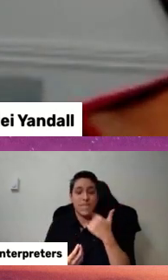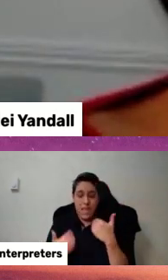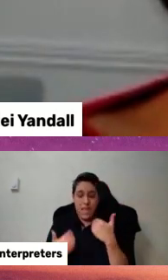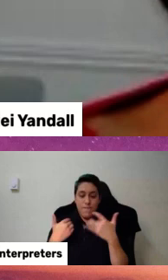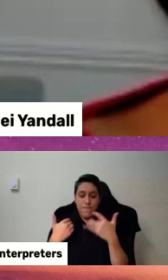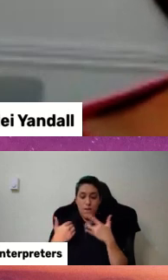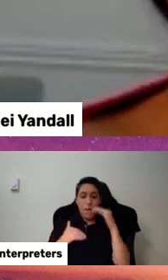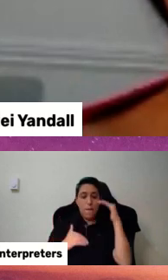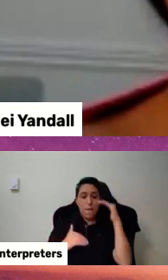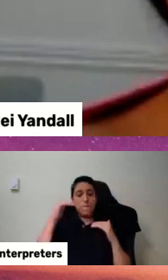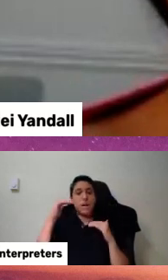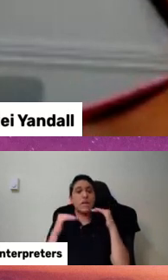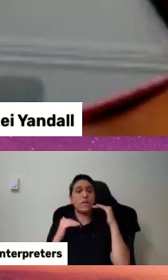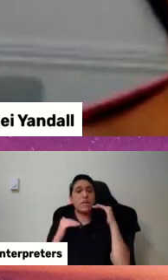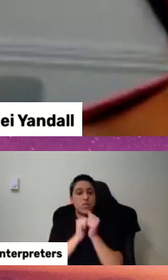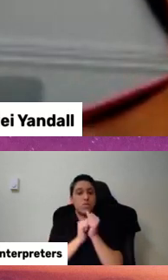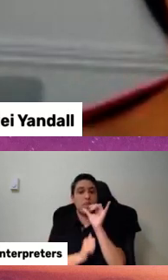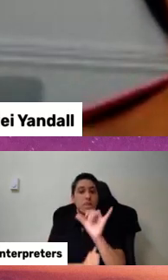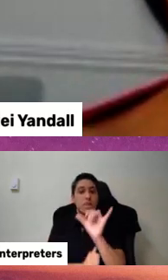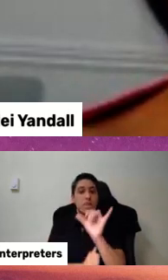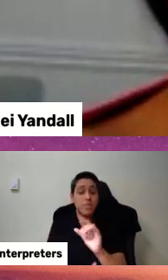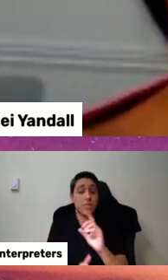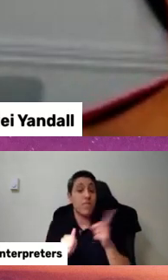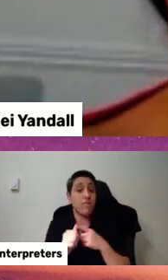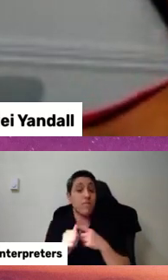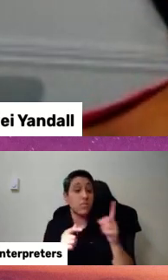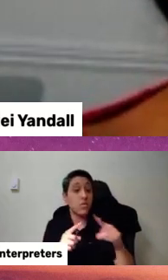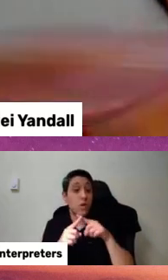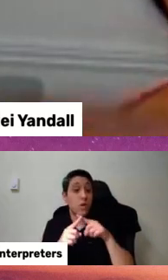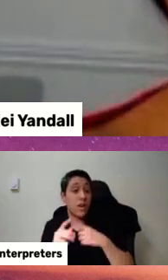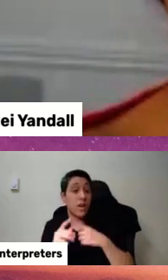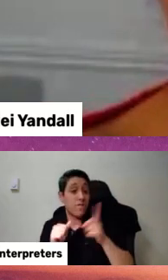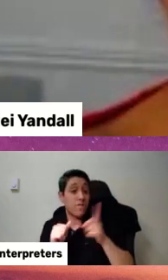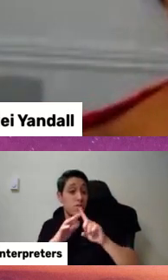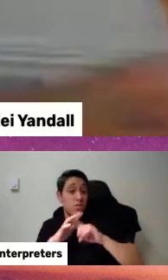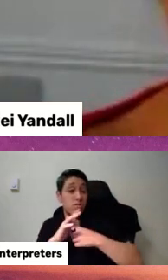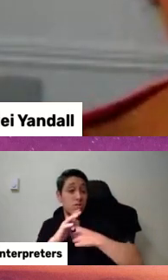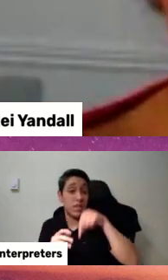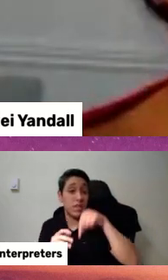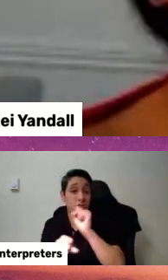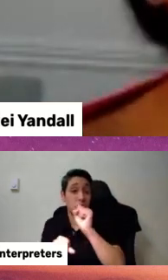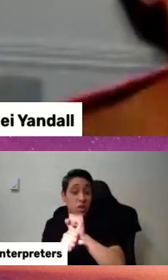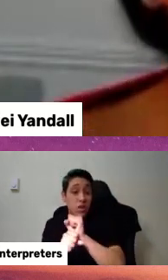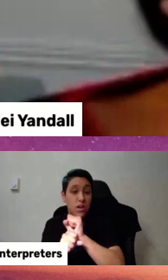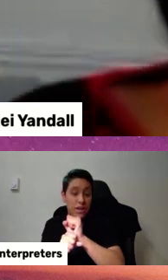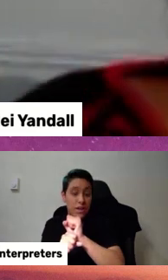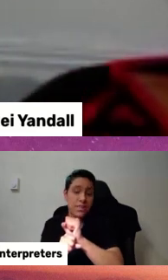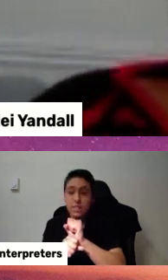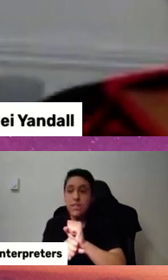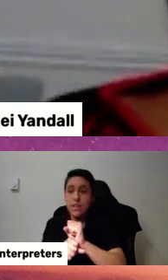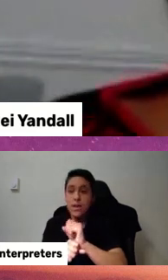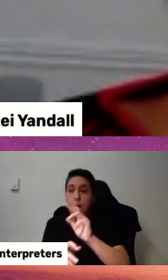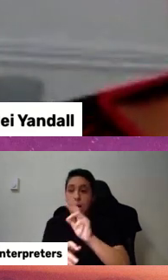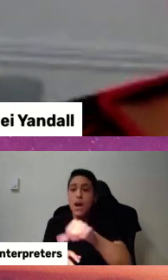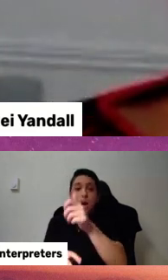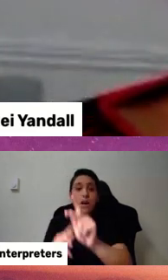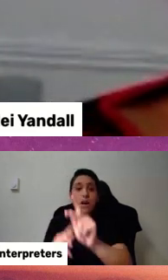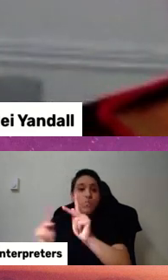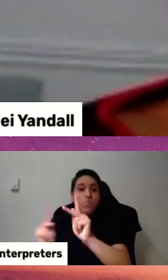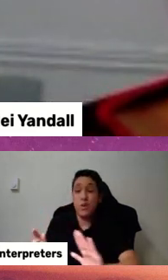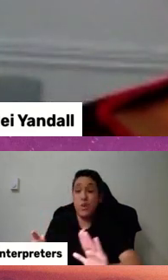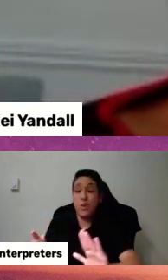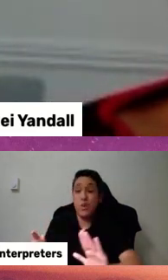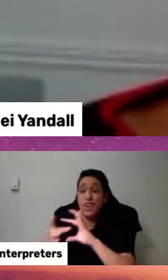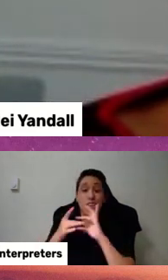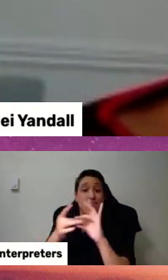and working with people whose relationships with you intersect so closely was one of the